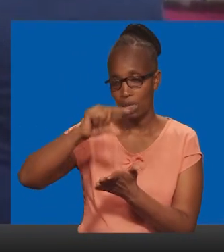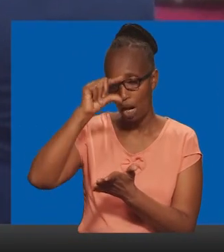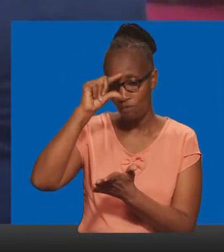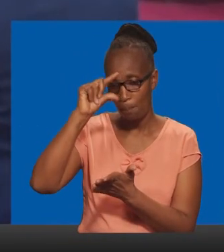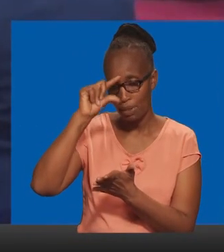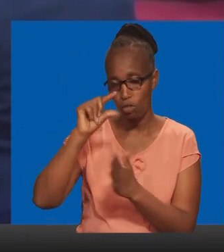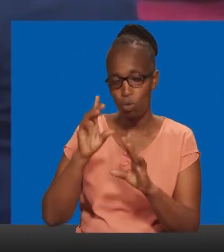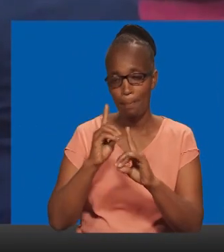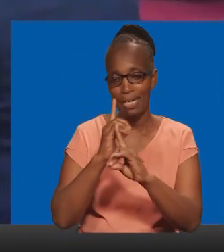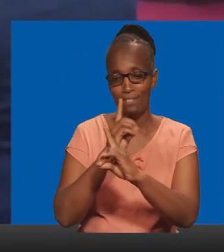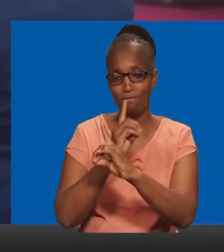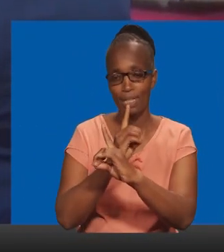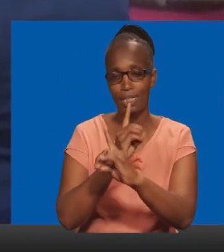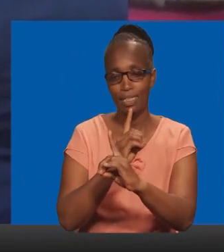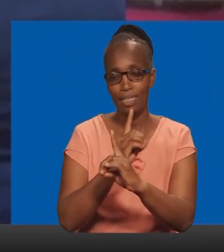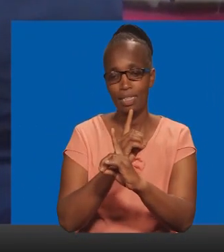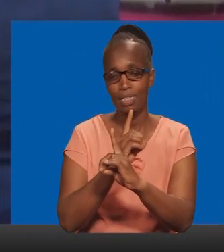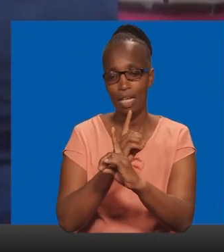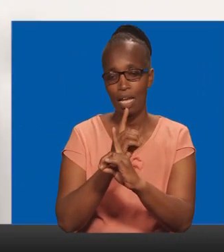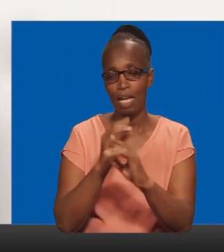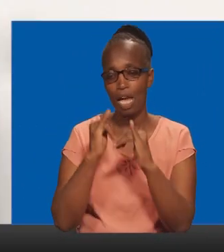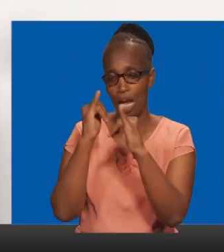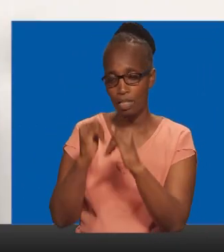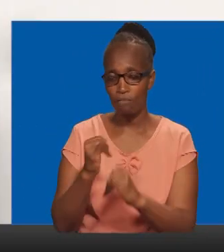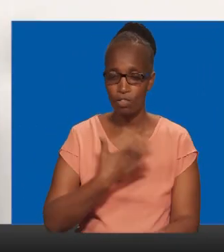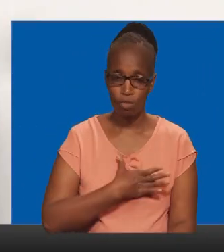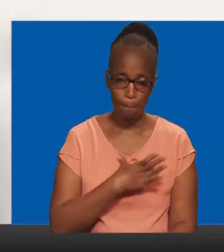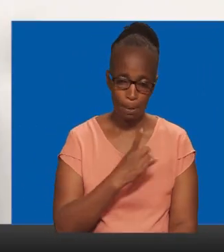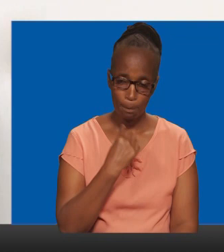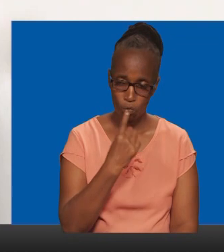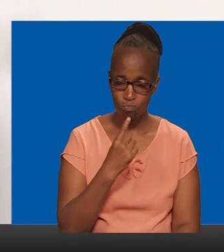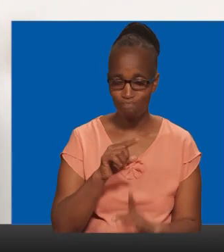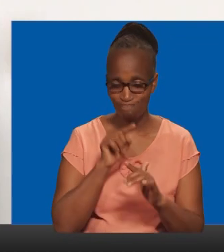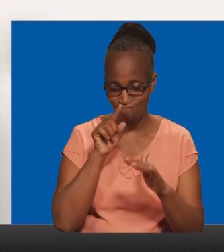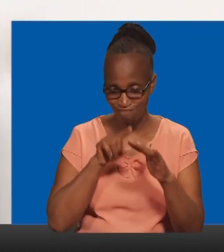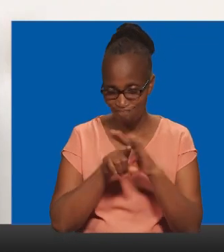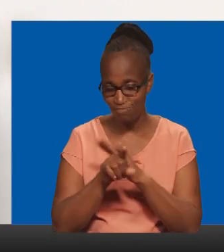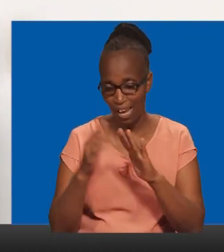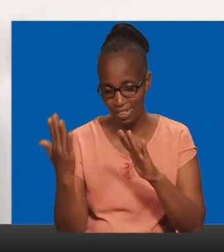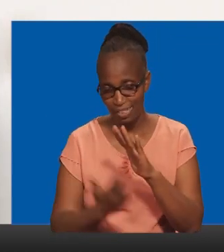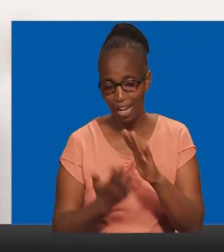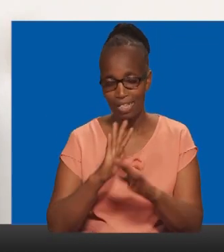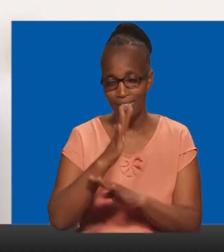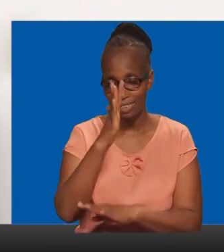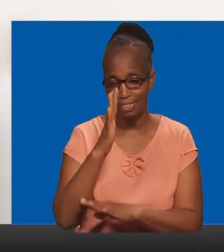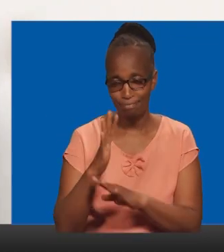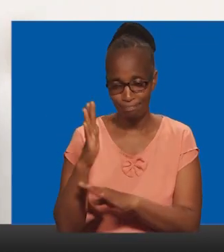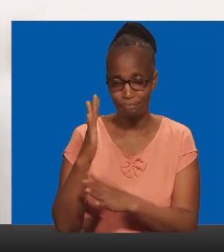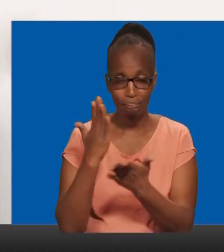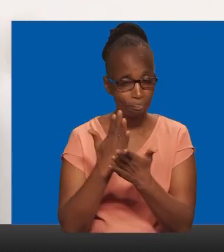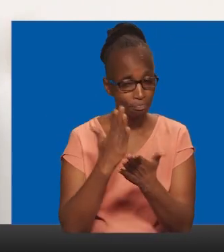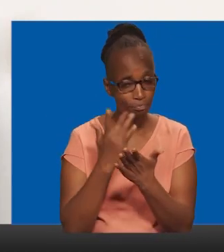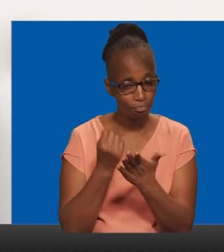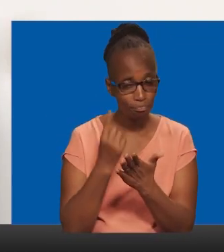kwa watu binafsi ambao hukata miti kiholela. We understand the importance of preserving our national heritage for